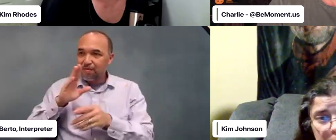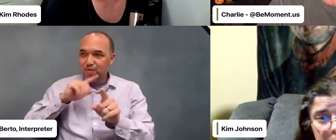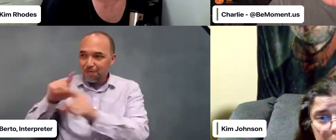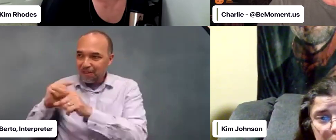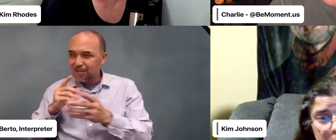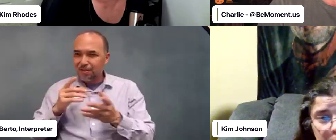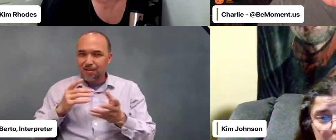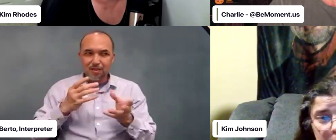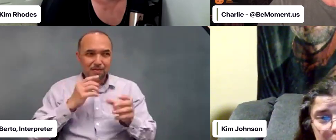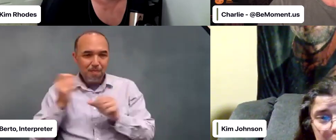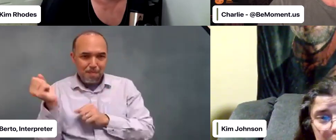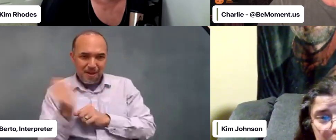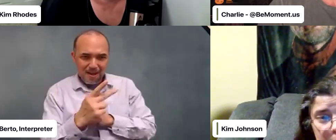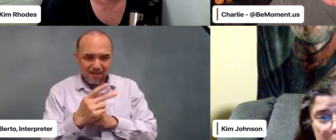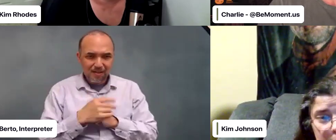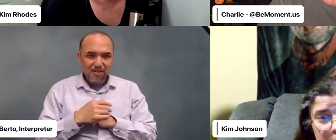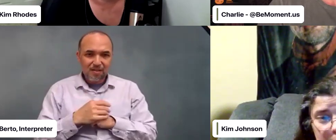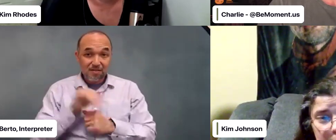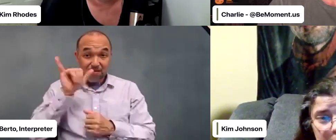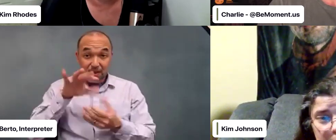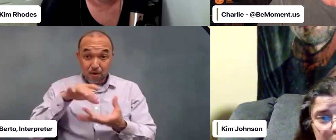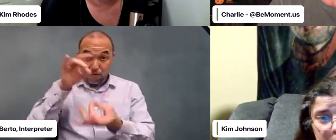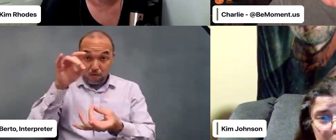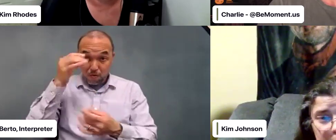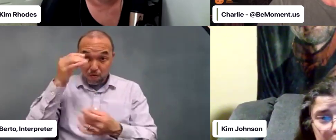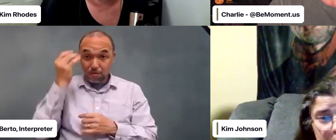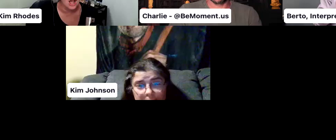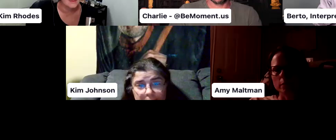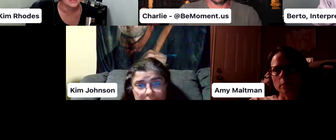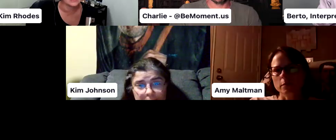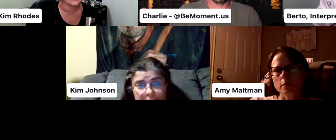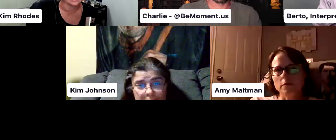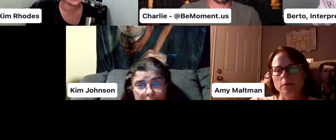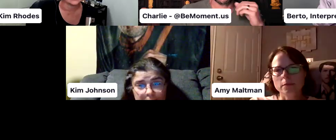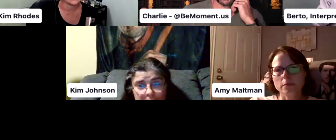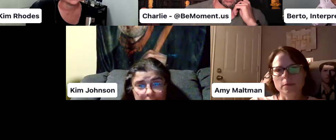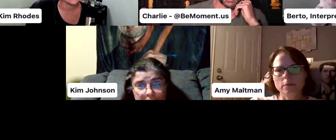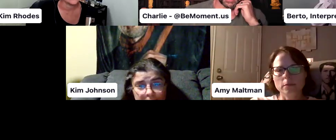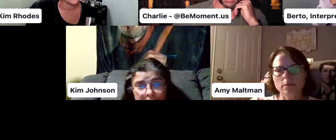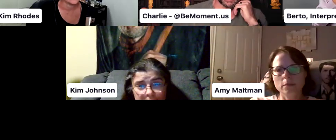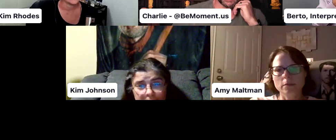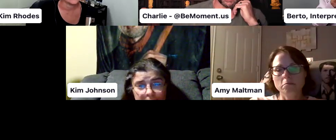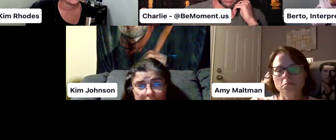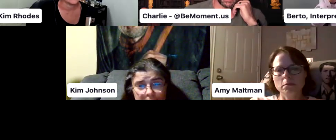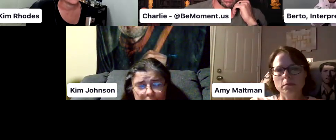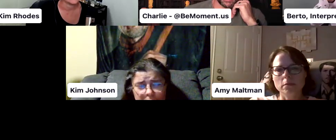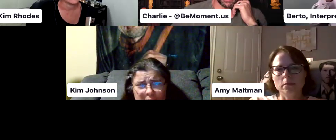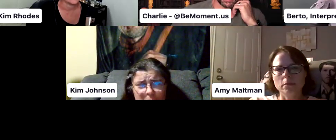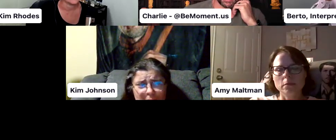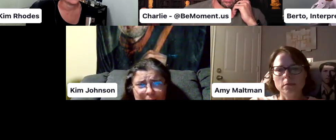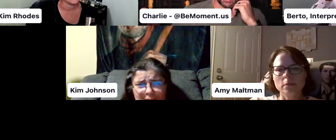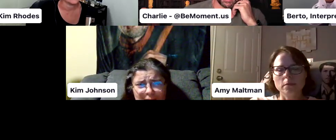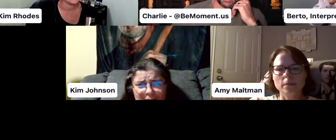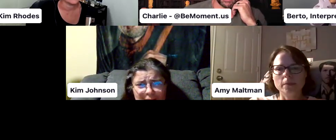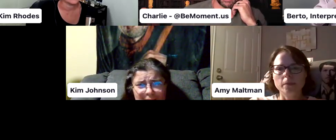Like, I don't know. Is that a ghost? It's from Stephanie. It says they like to copy the living. interesting. Okay, but